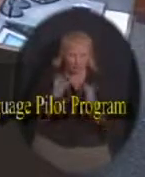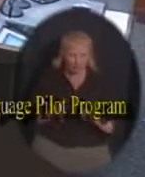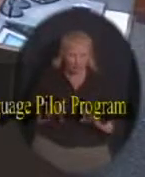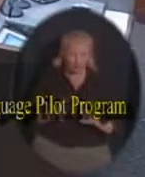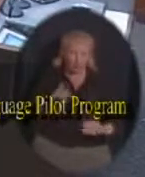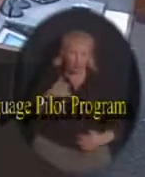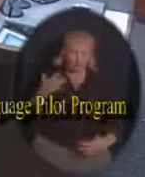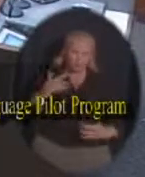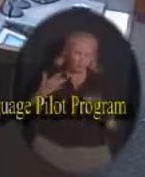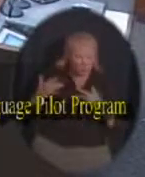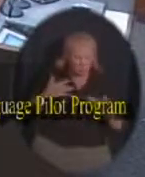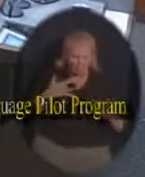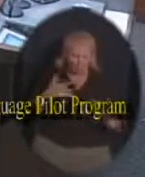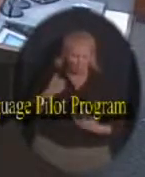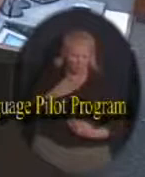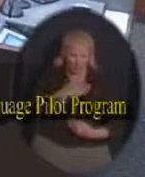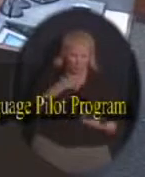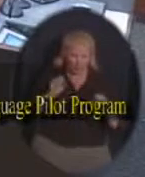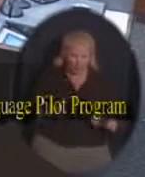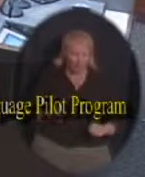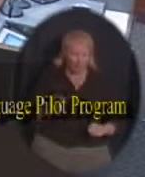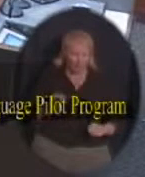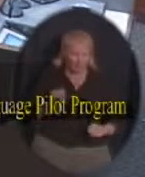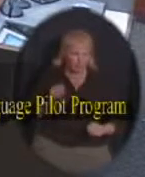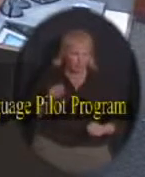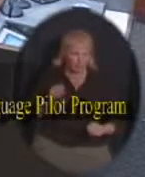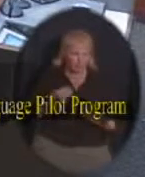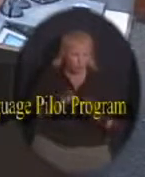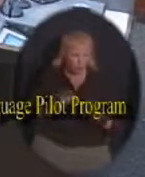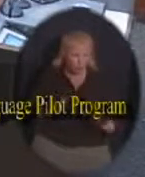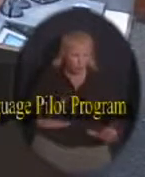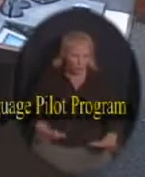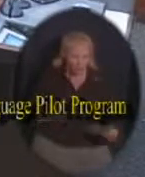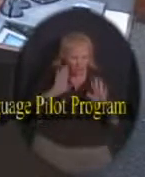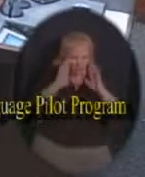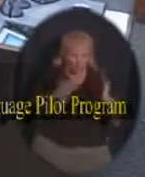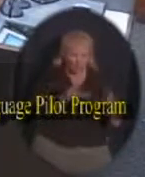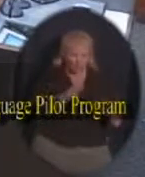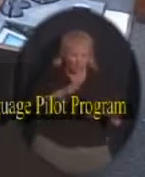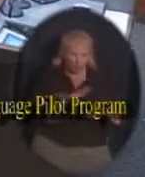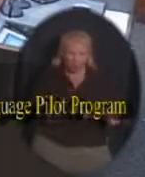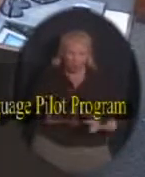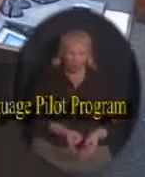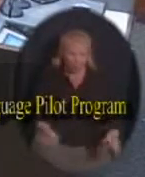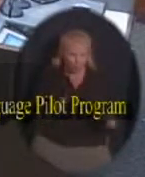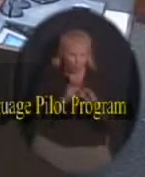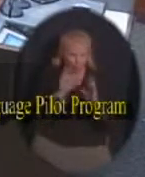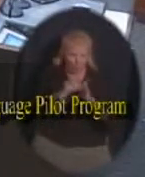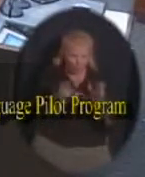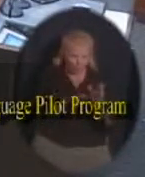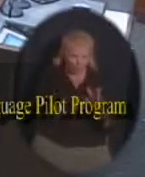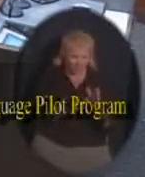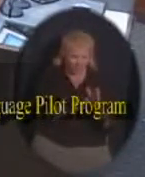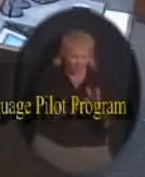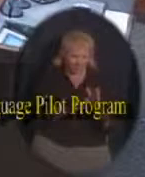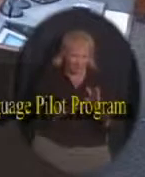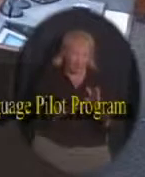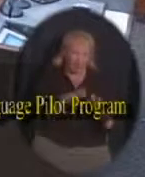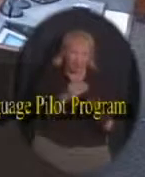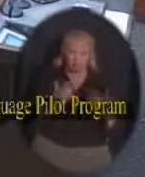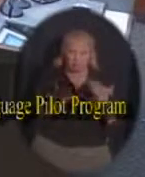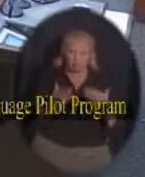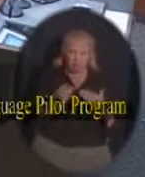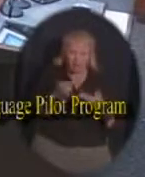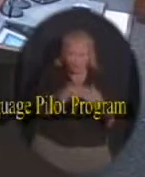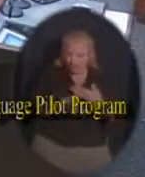would lose our focus on our core curriculum, and an unintended consequence years from now would be that our children would not be meeting the requirements of No